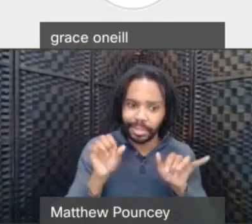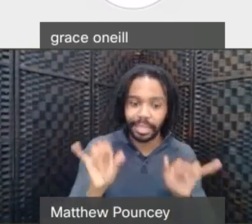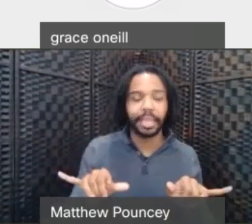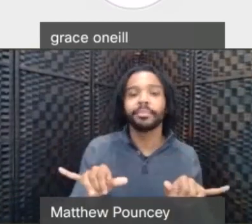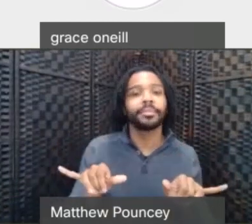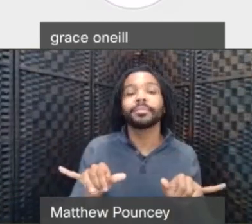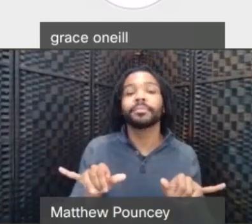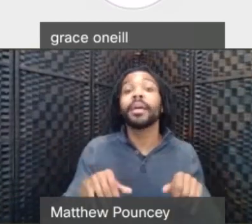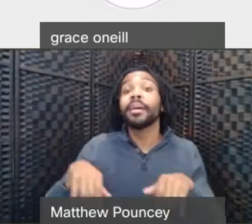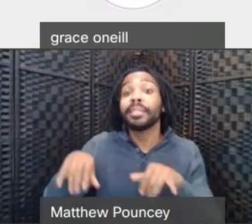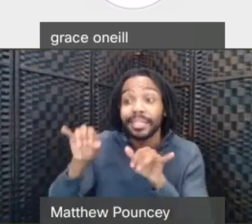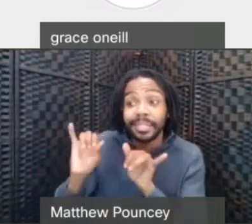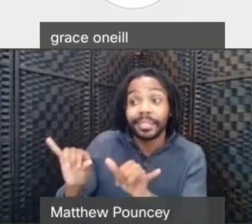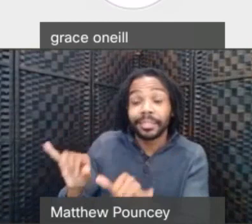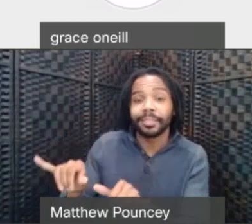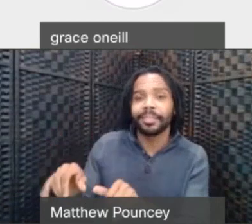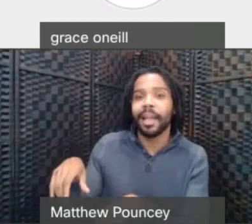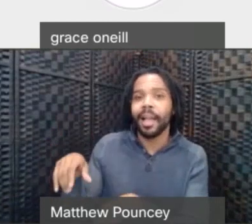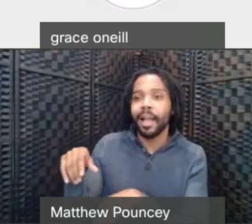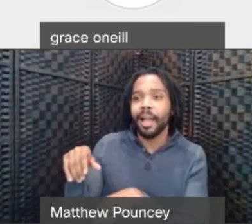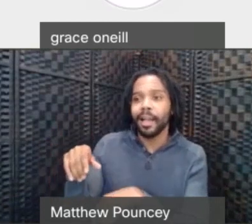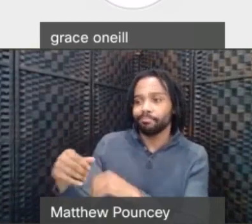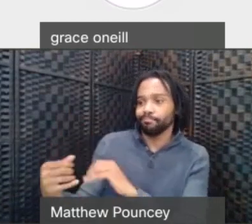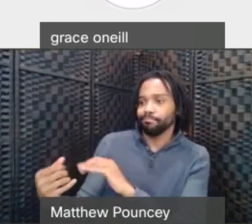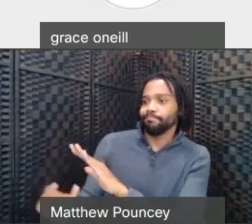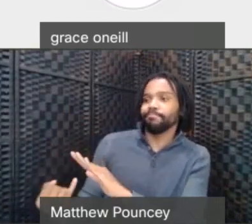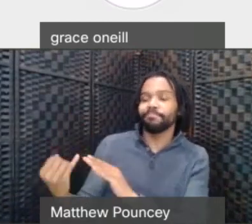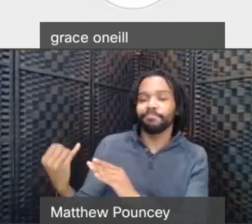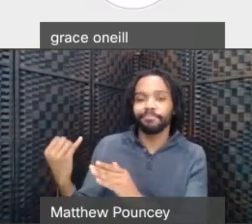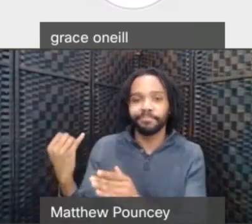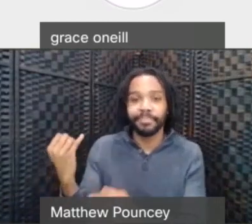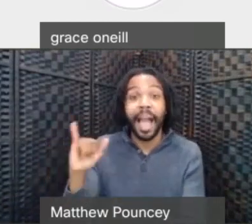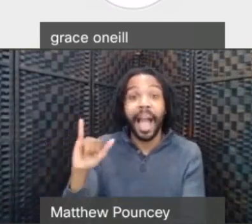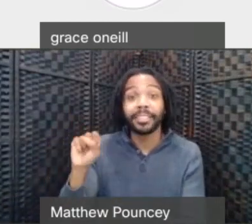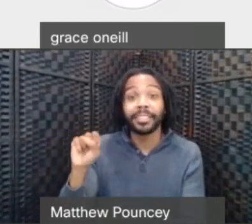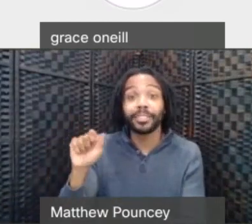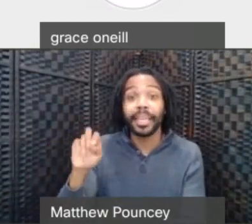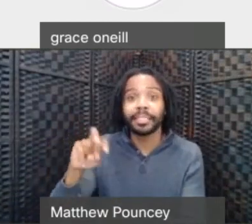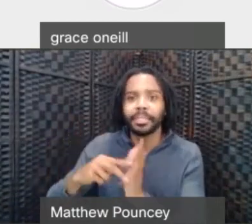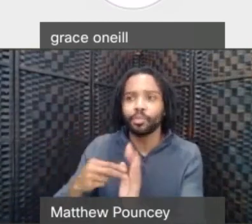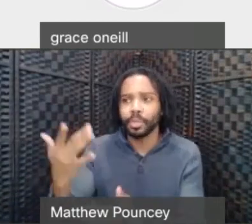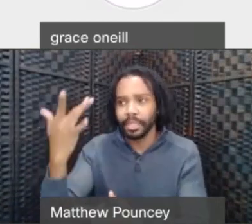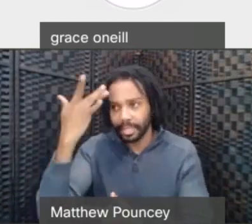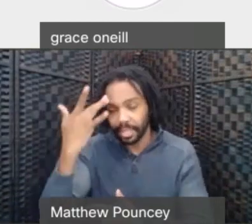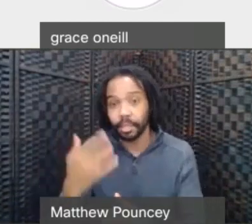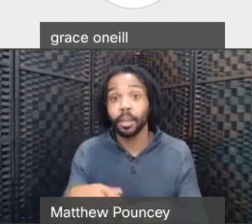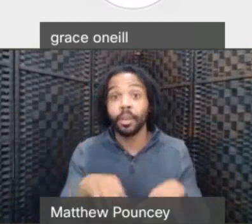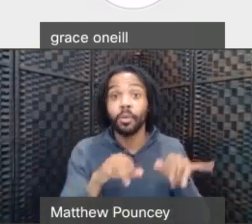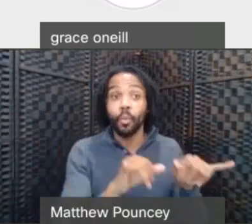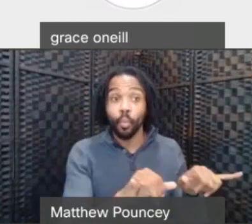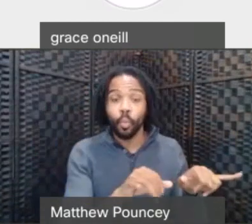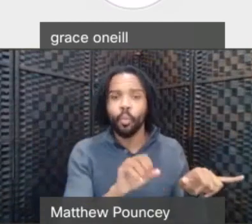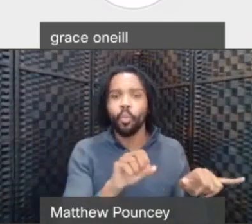not quarantining. People isolate when they're sick, and people quarantine when you think they might be sick, but you don't know yet. And so there's a